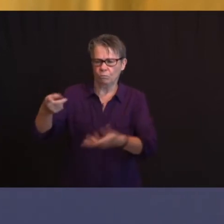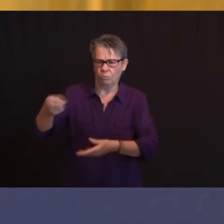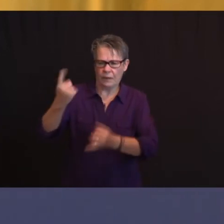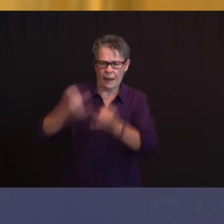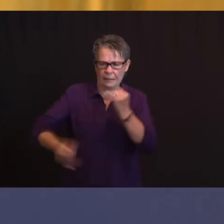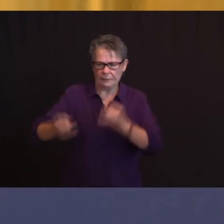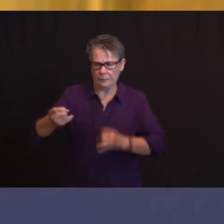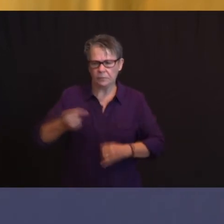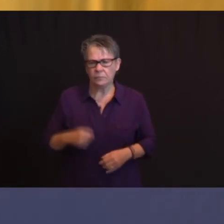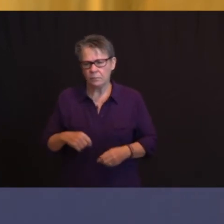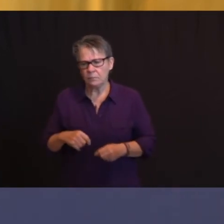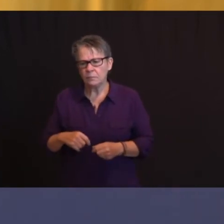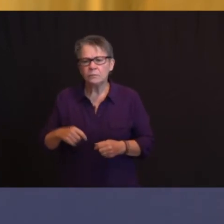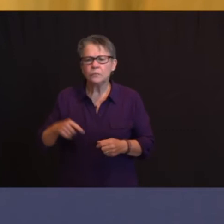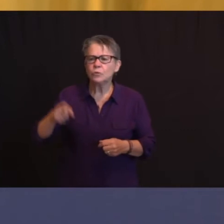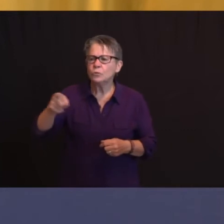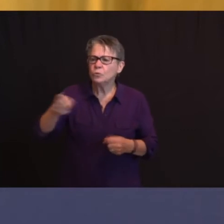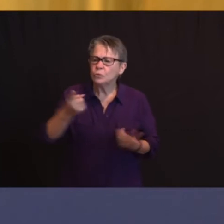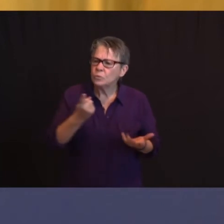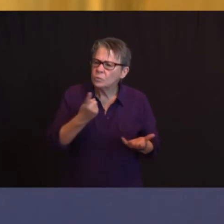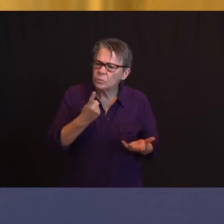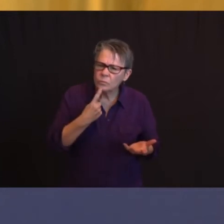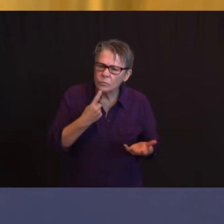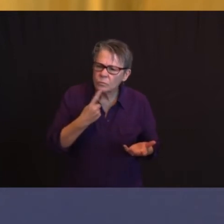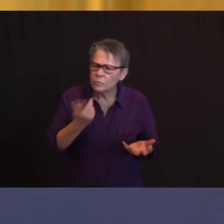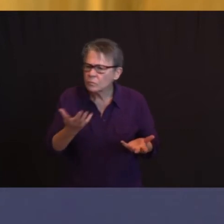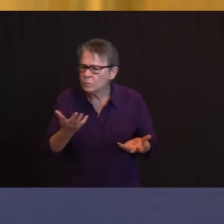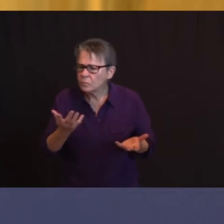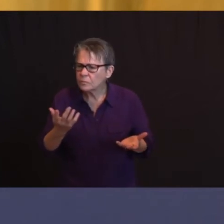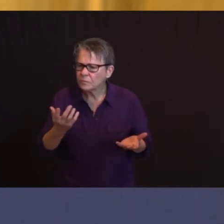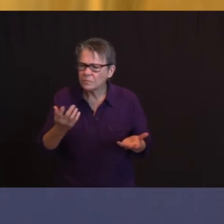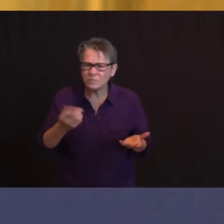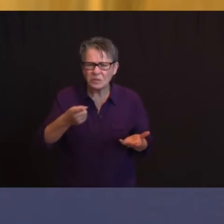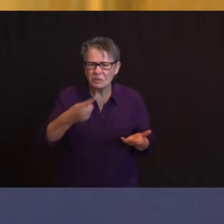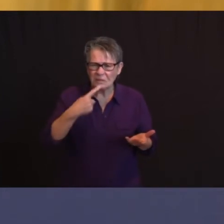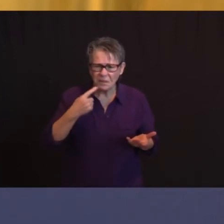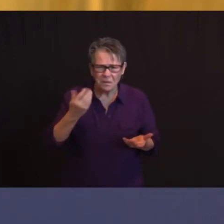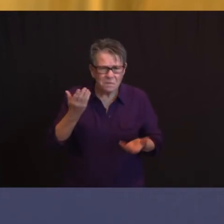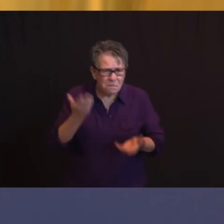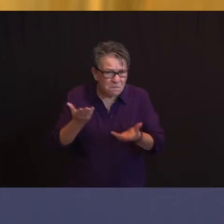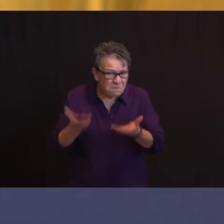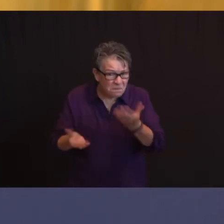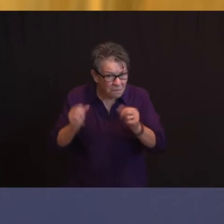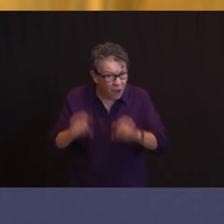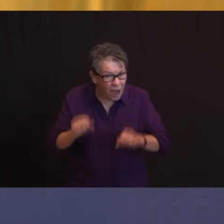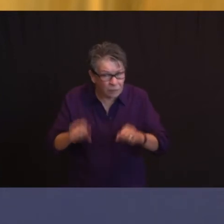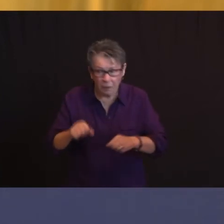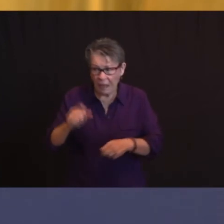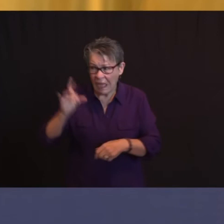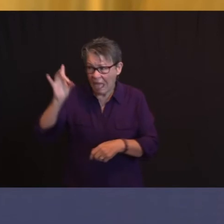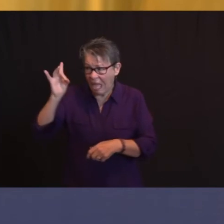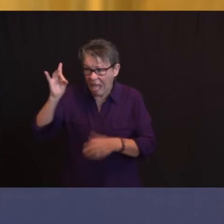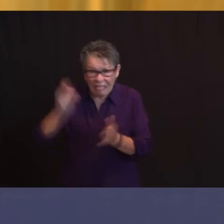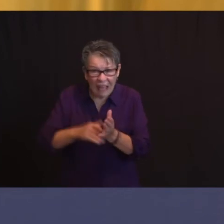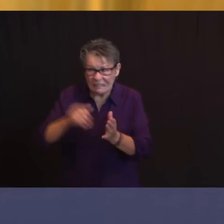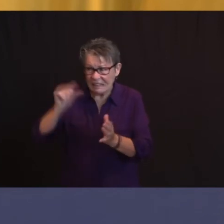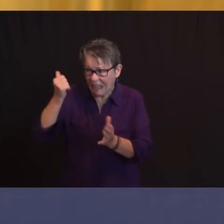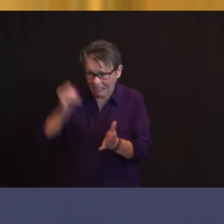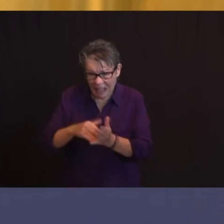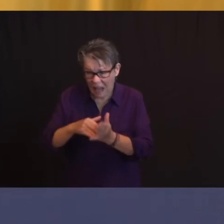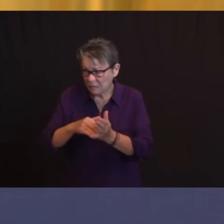a day. Is that with current precautions in place? Also, regarding vaccinations, do you